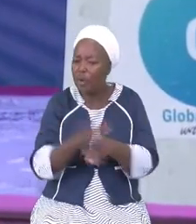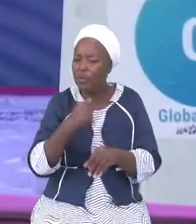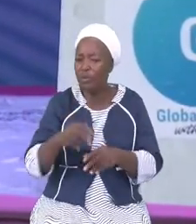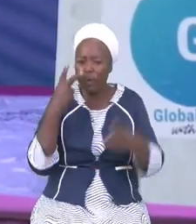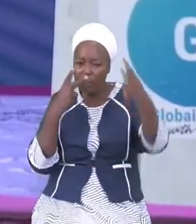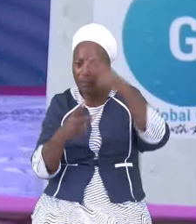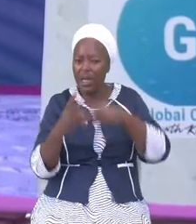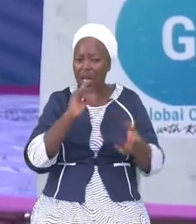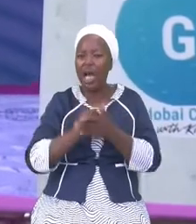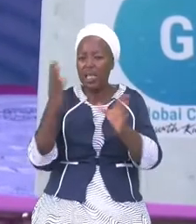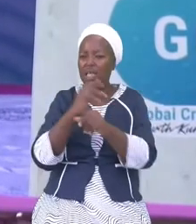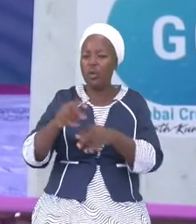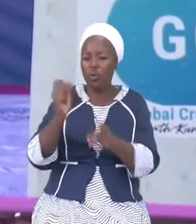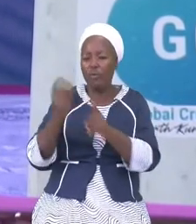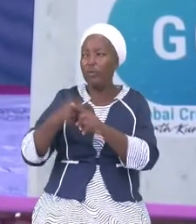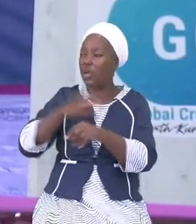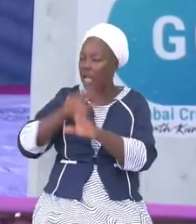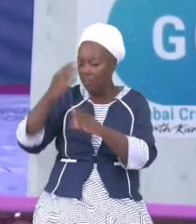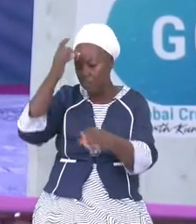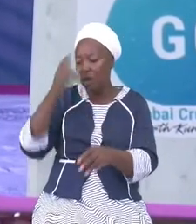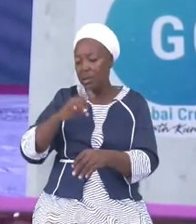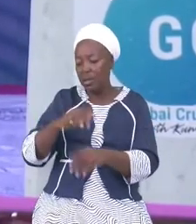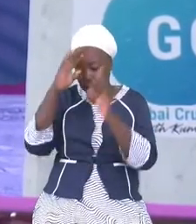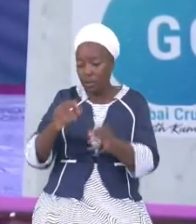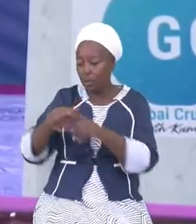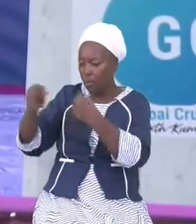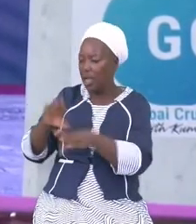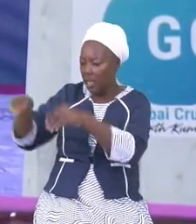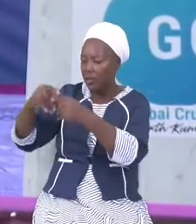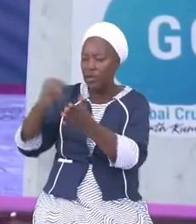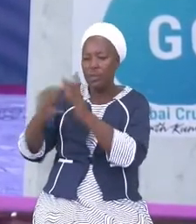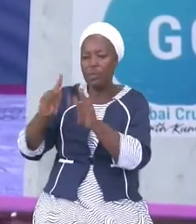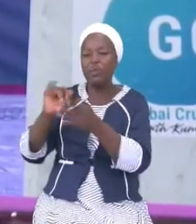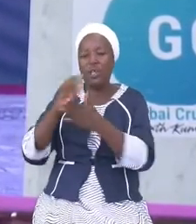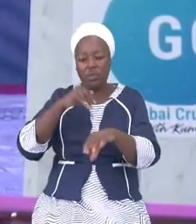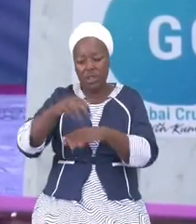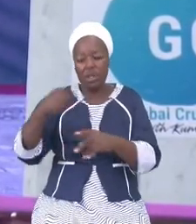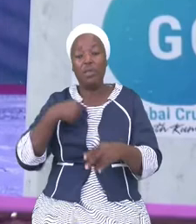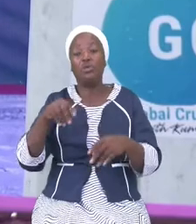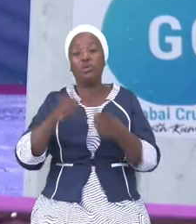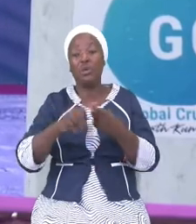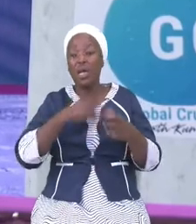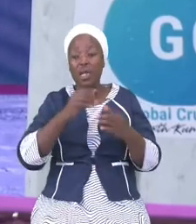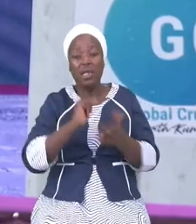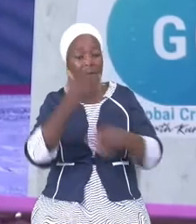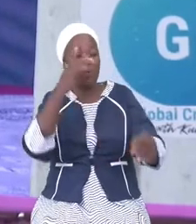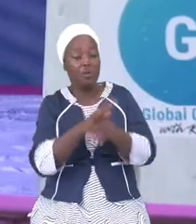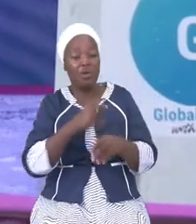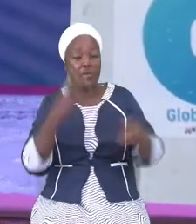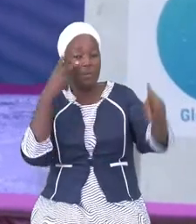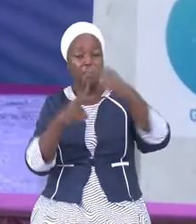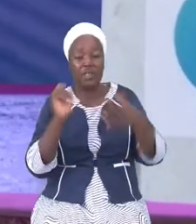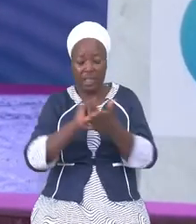I go to deliver to the people you are sending me out. That vow of the prophet I had made